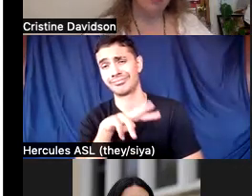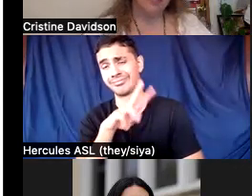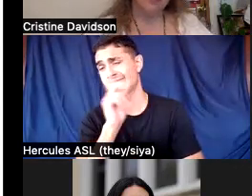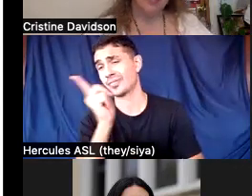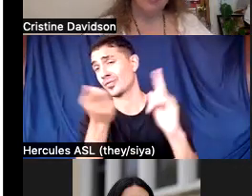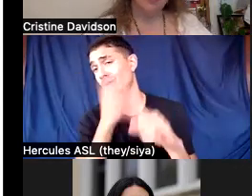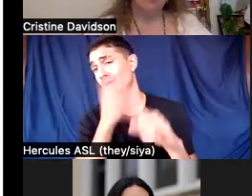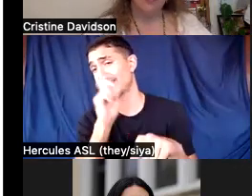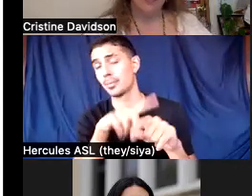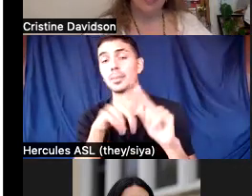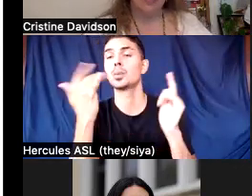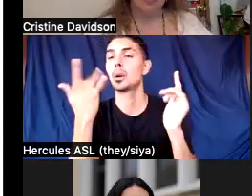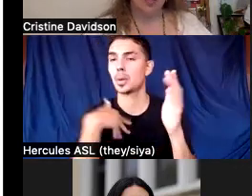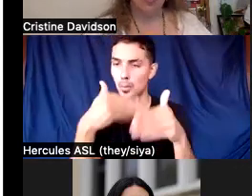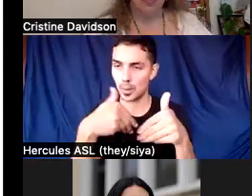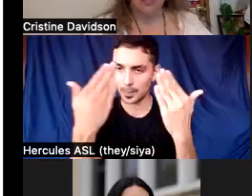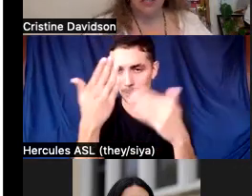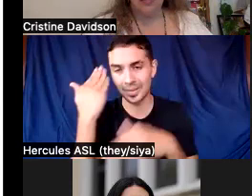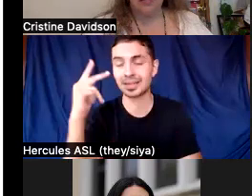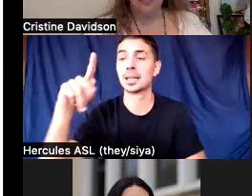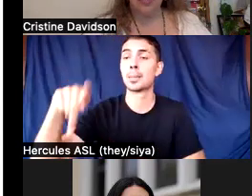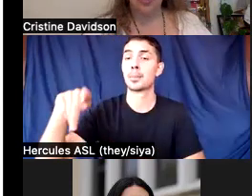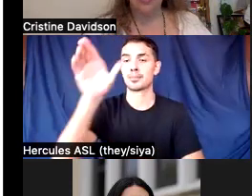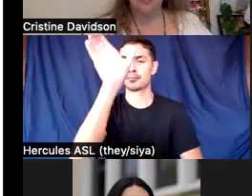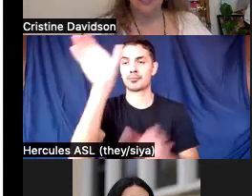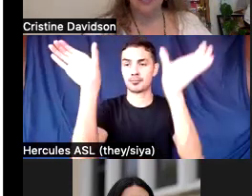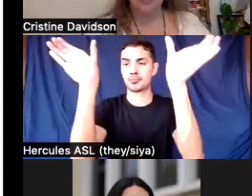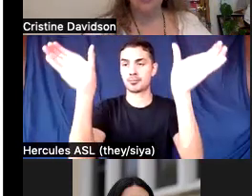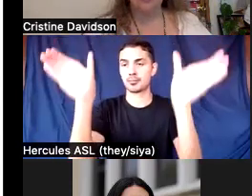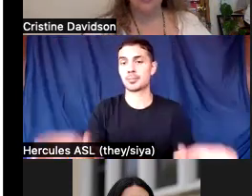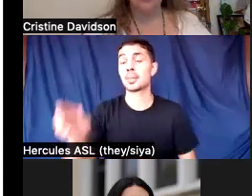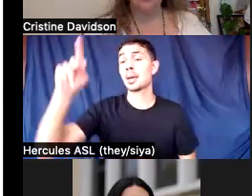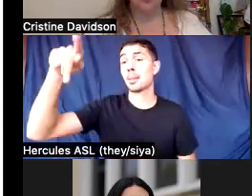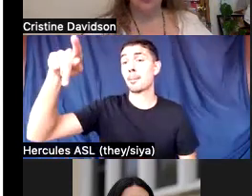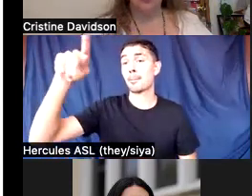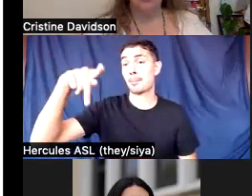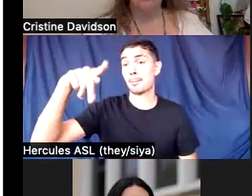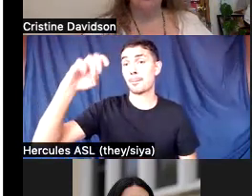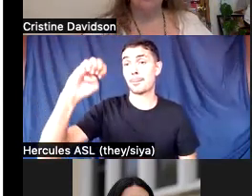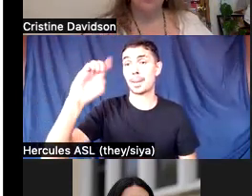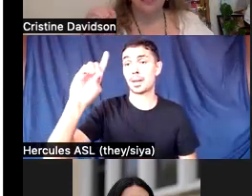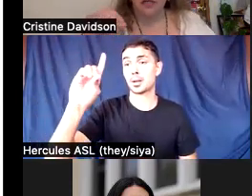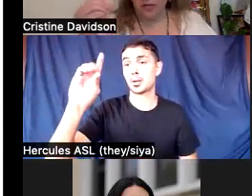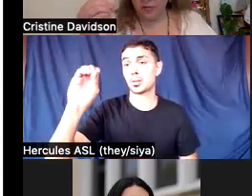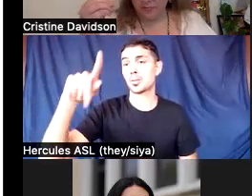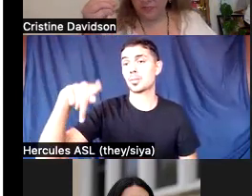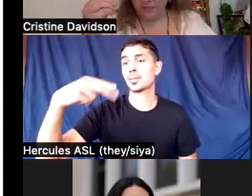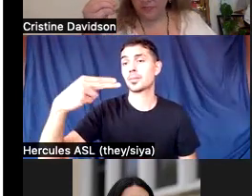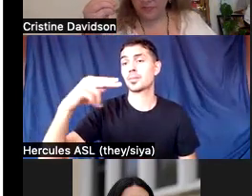bring it up is because pedophilia, you know, it's a legal definition. It's in the, it's